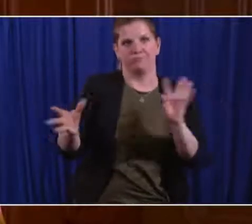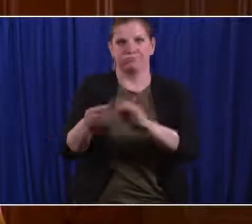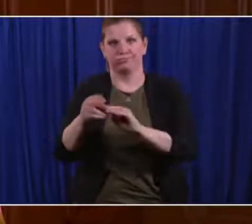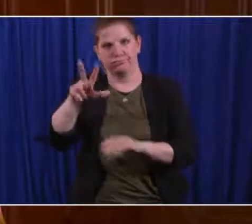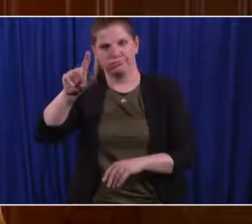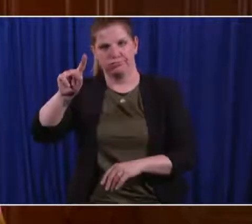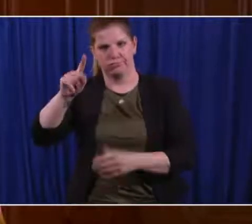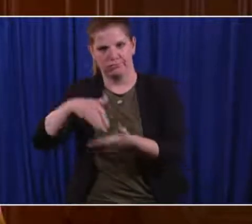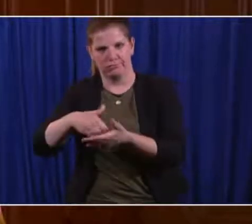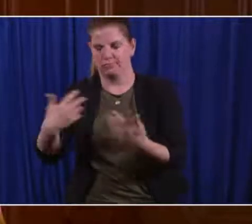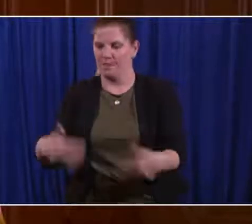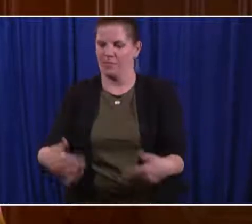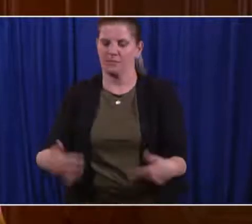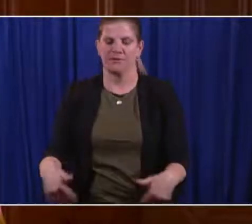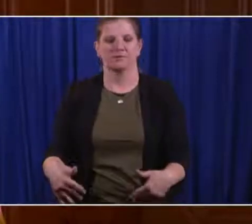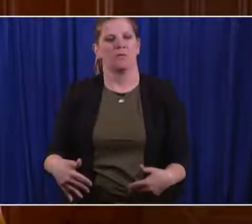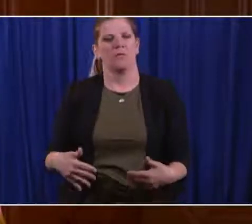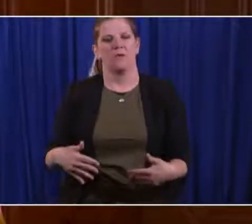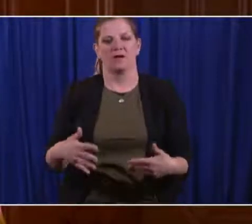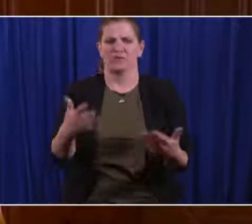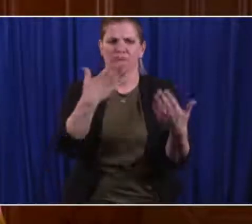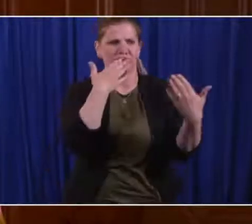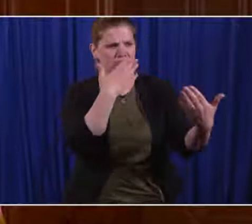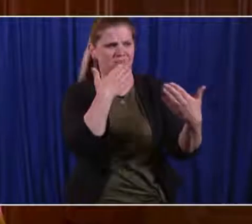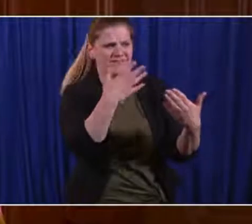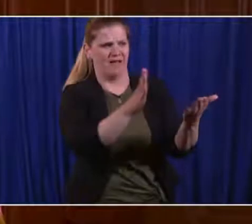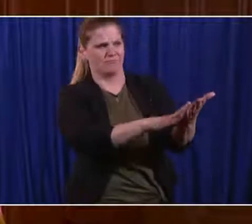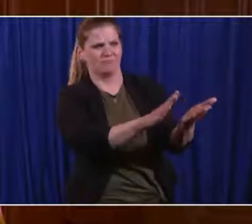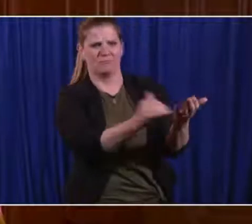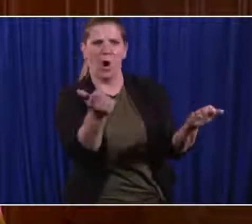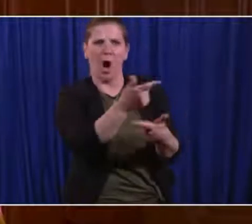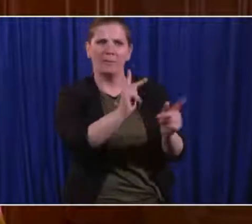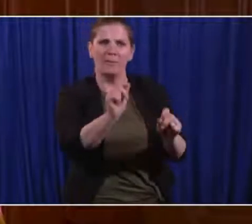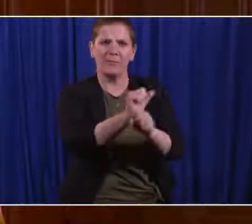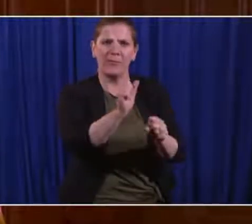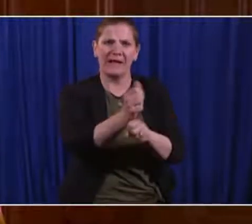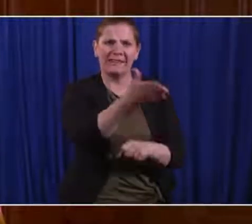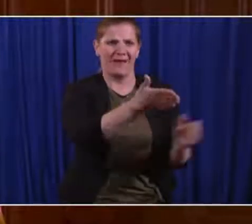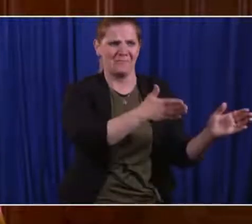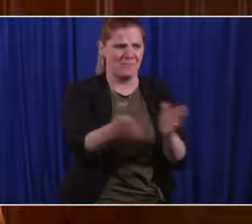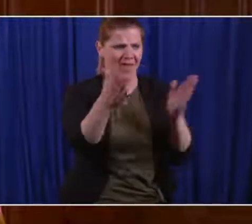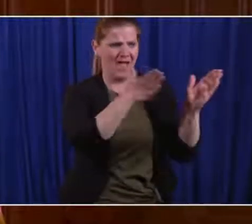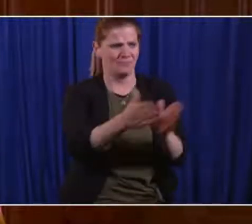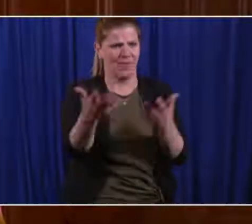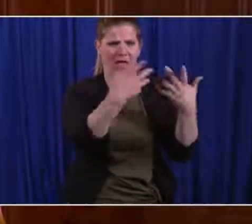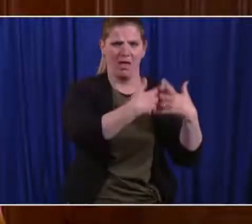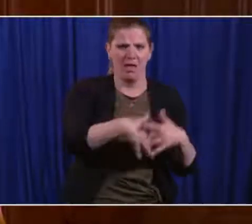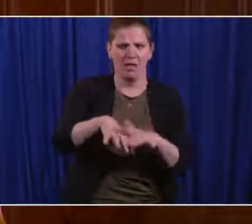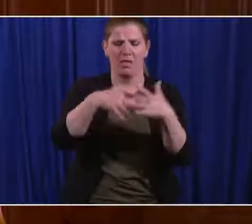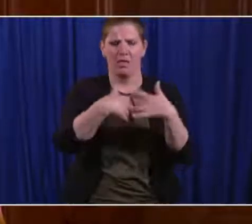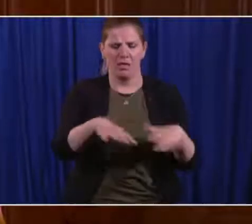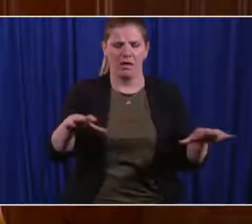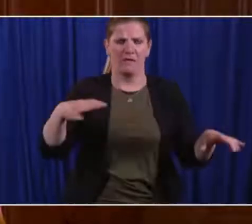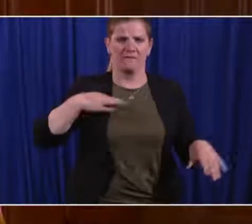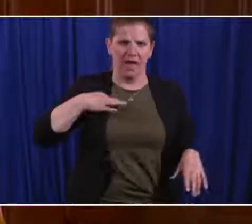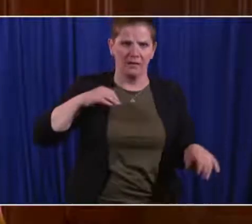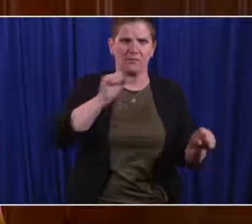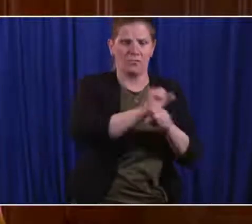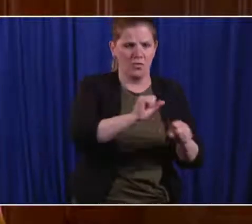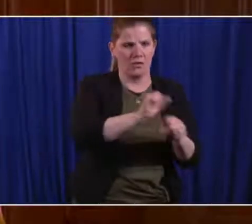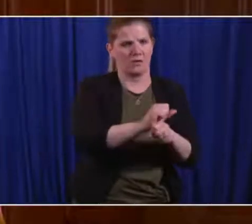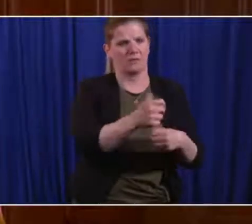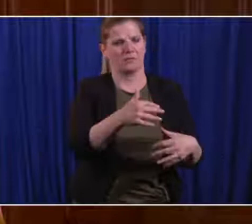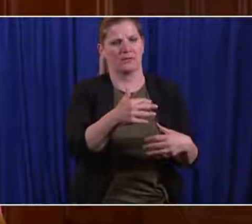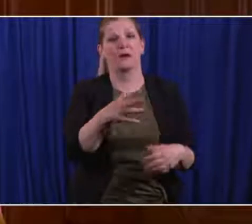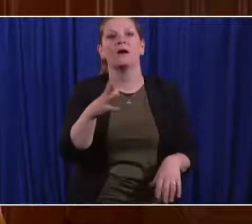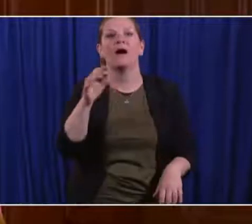there, and it's a great thing when you walk around there to see all the people who are involved and who are making it work very well. I had a